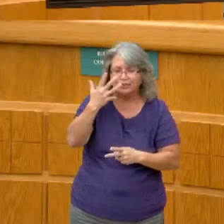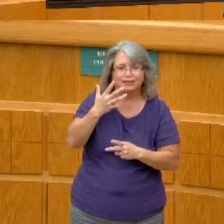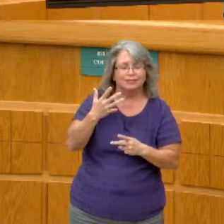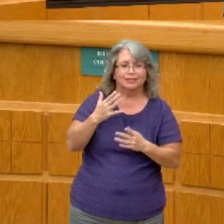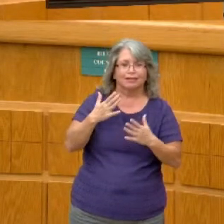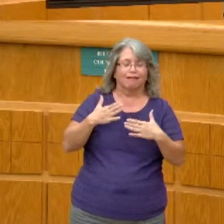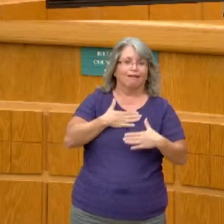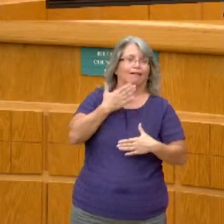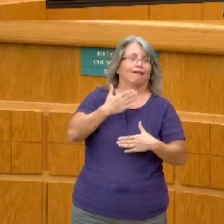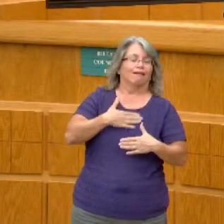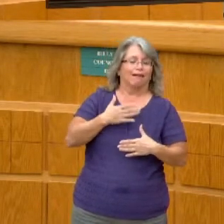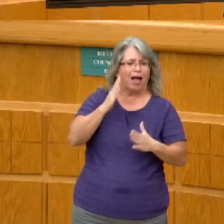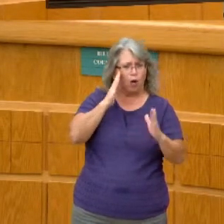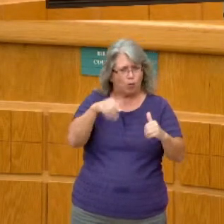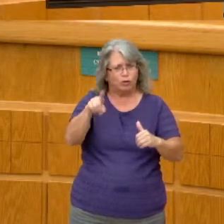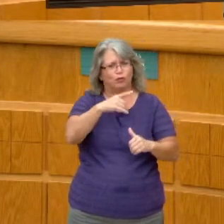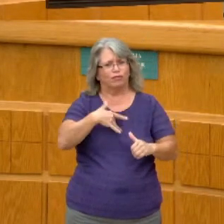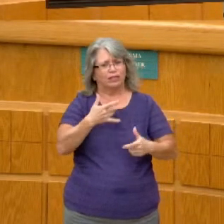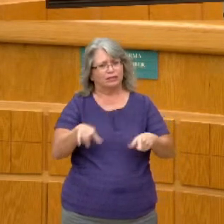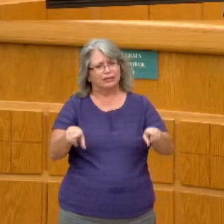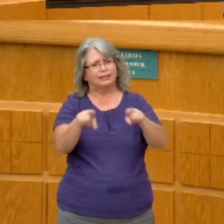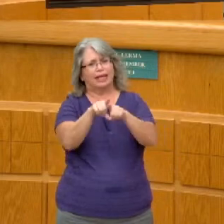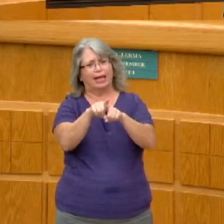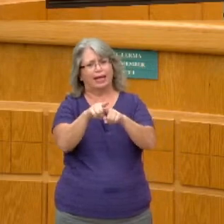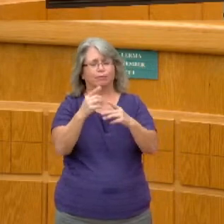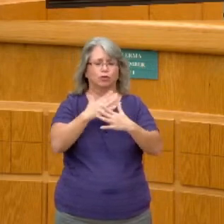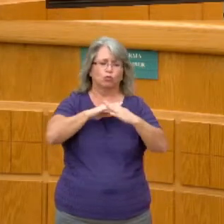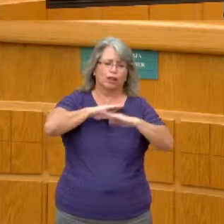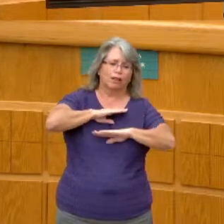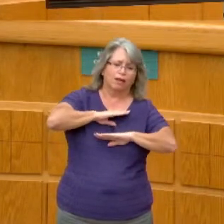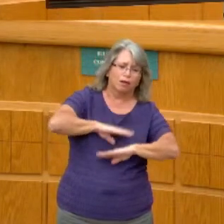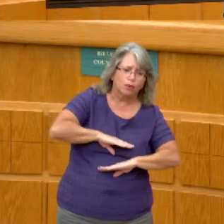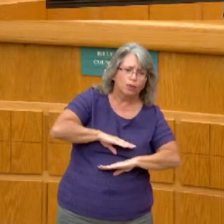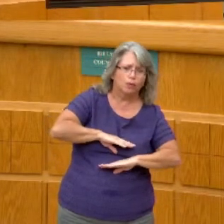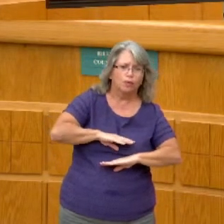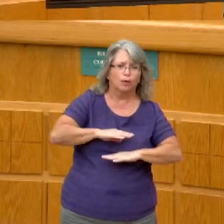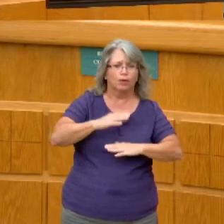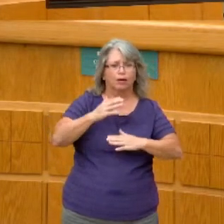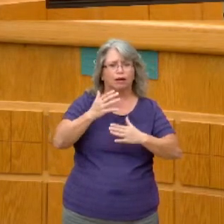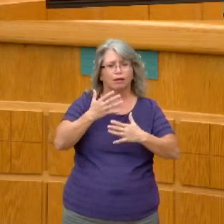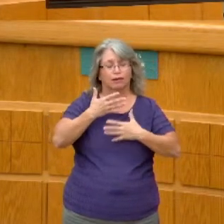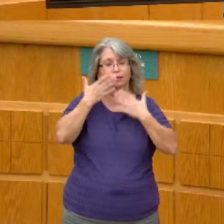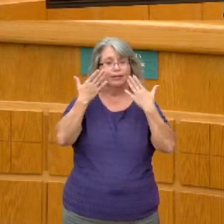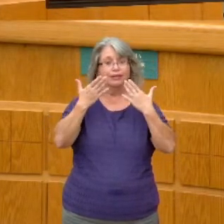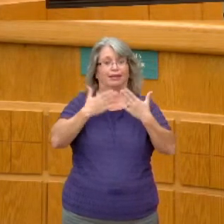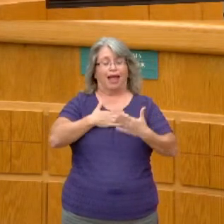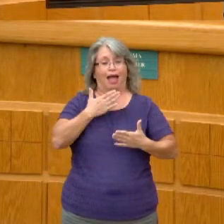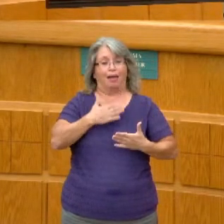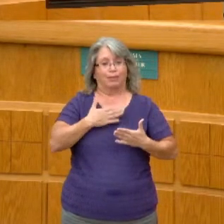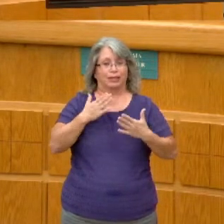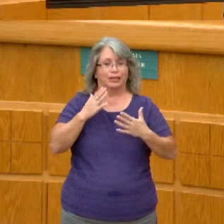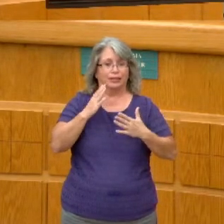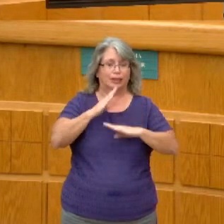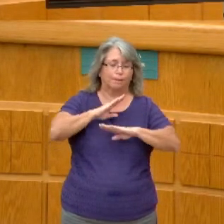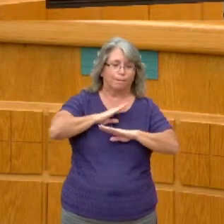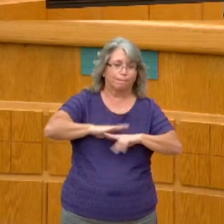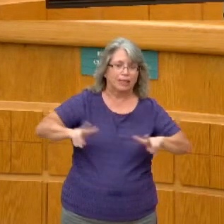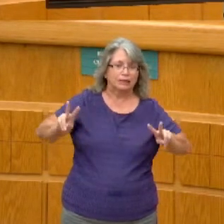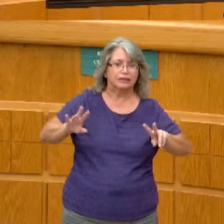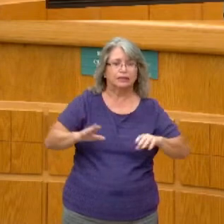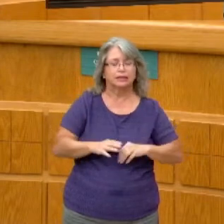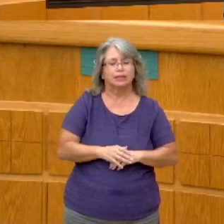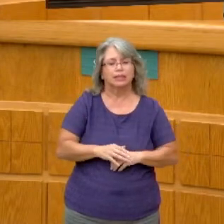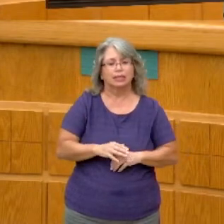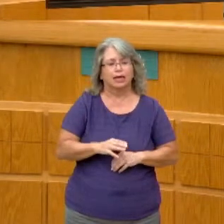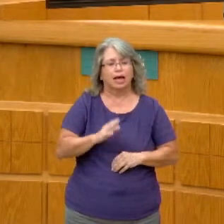peace of mind. I pray and hope that many more of you will feel more relief when that